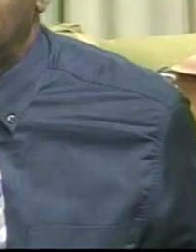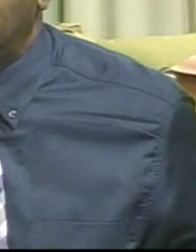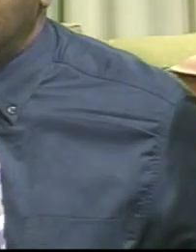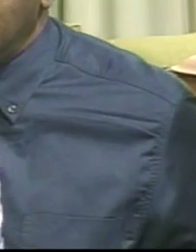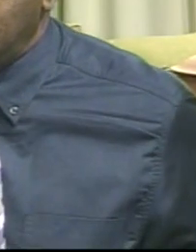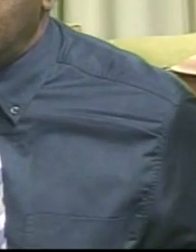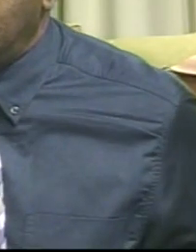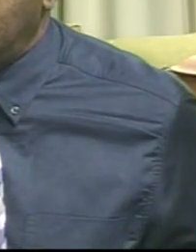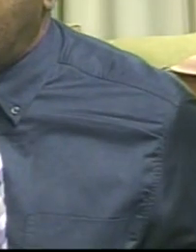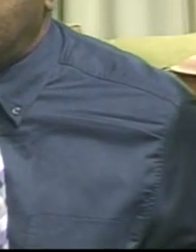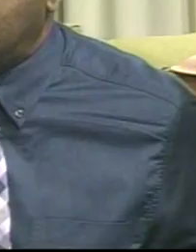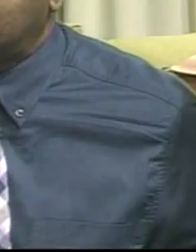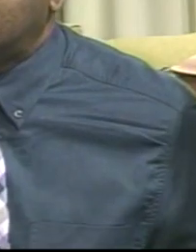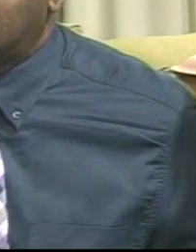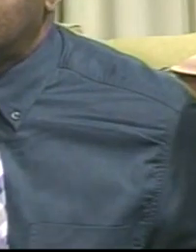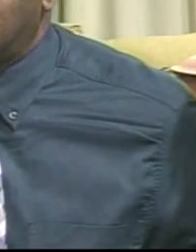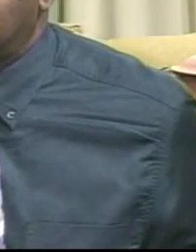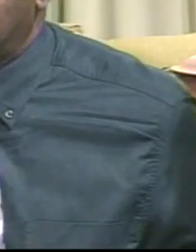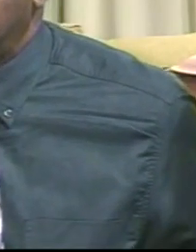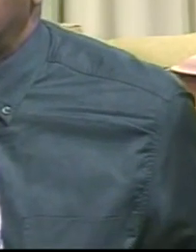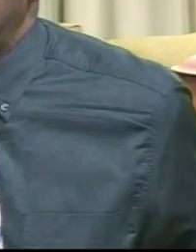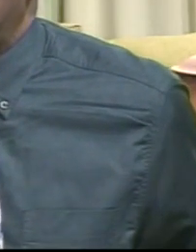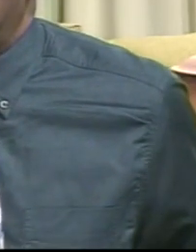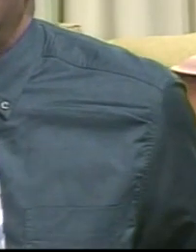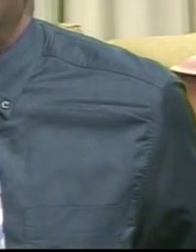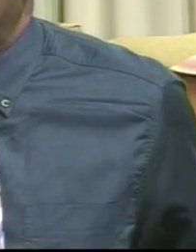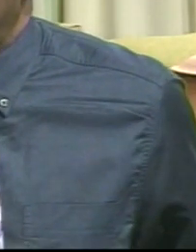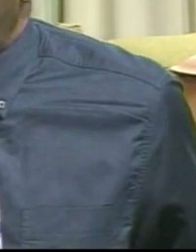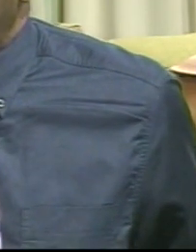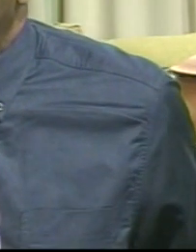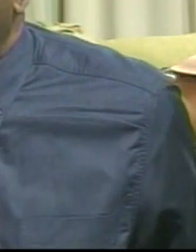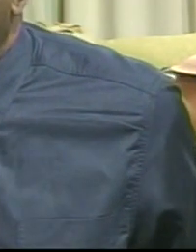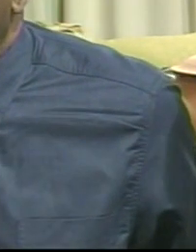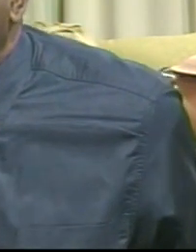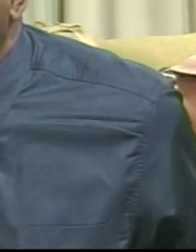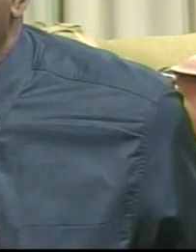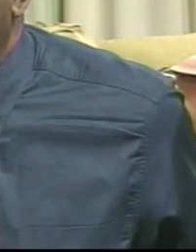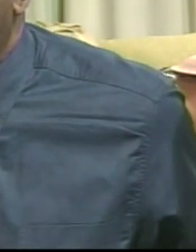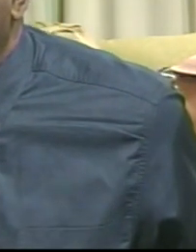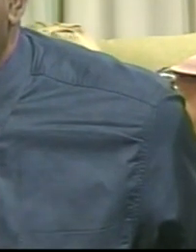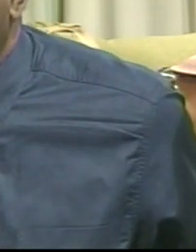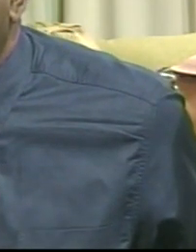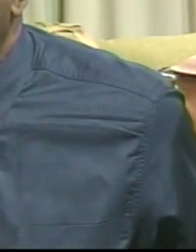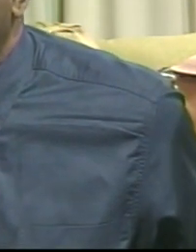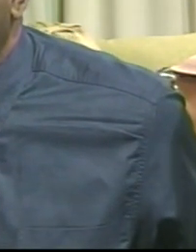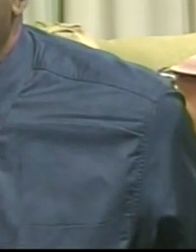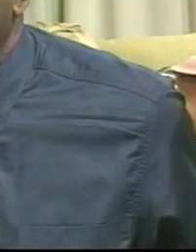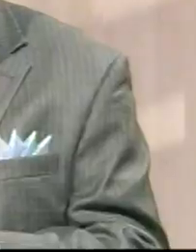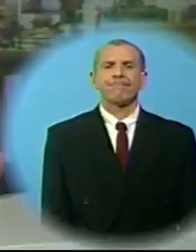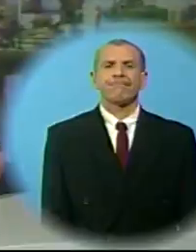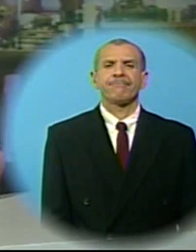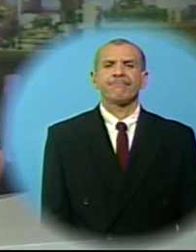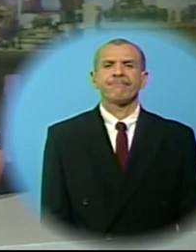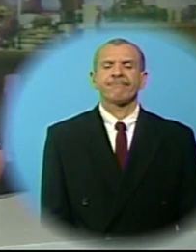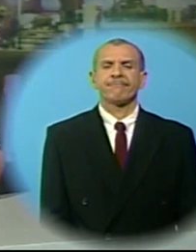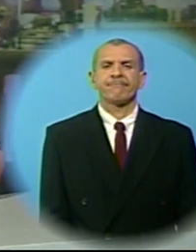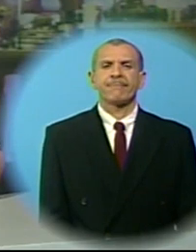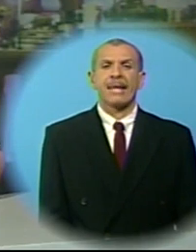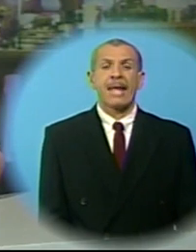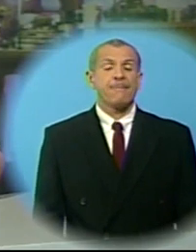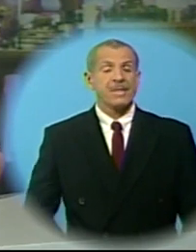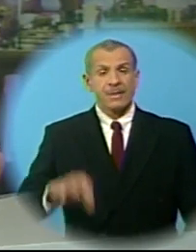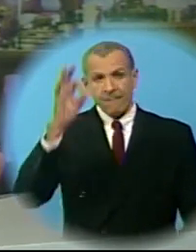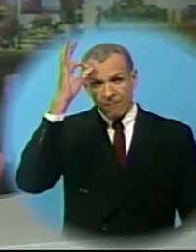years. The Education Secretary recently said, we have to look at this issue of corporal punishment again. Mr.